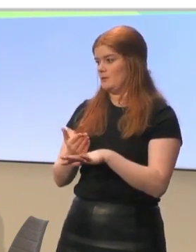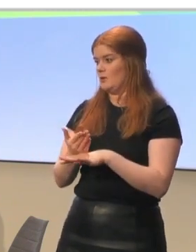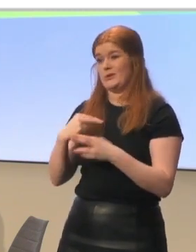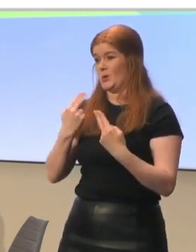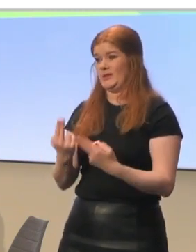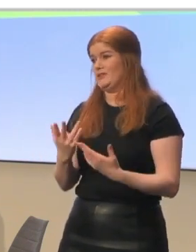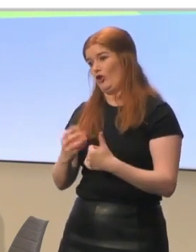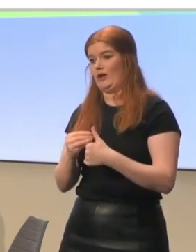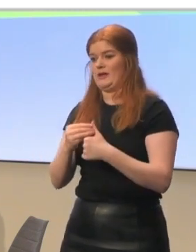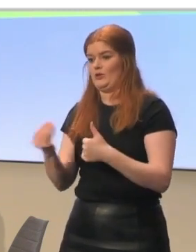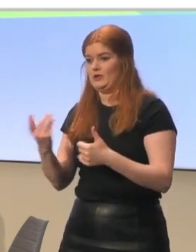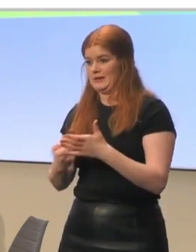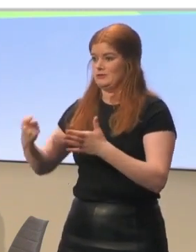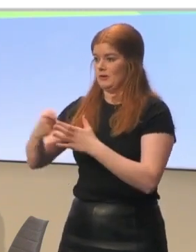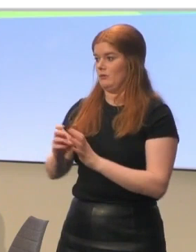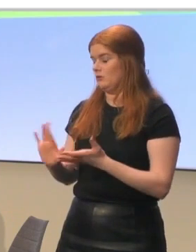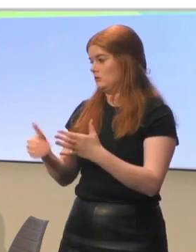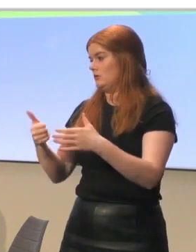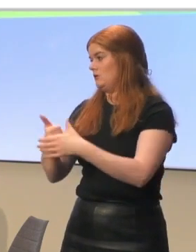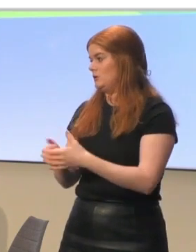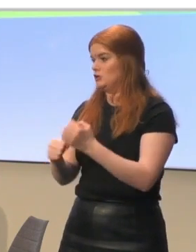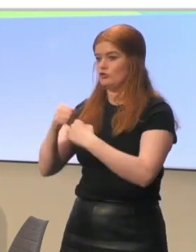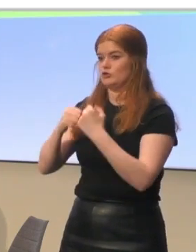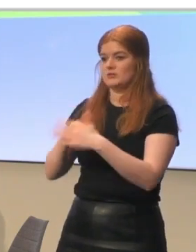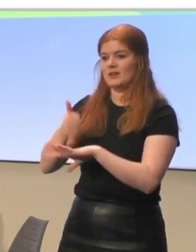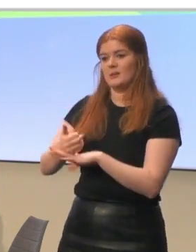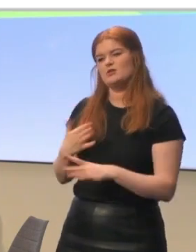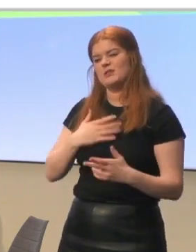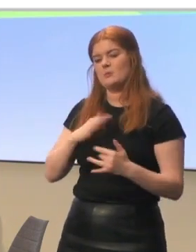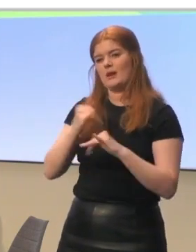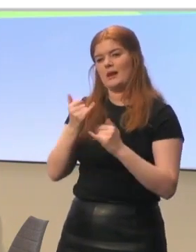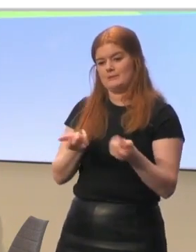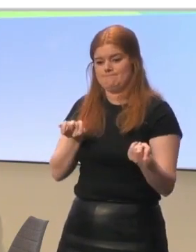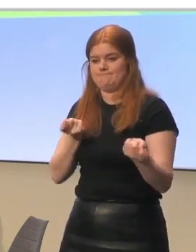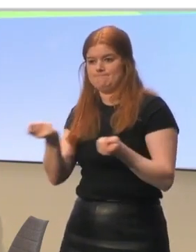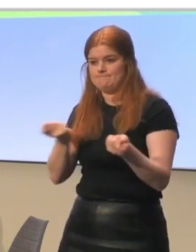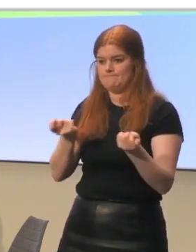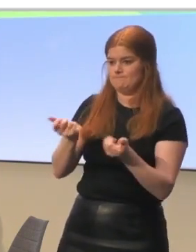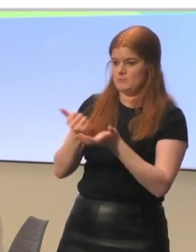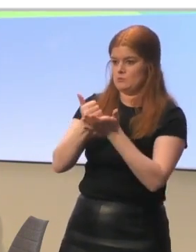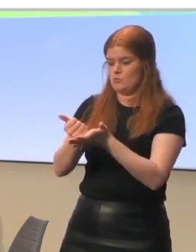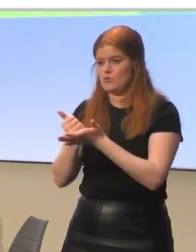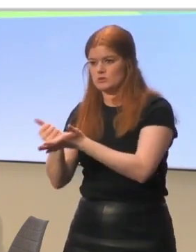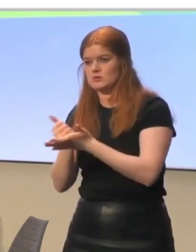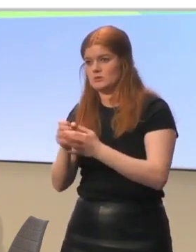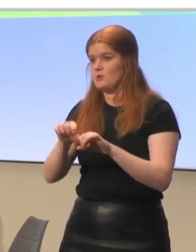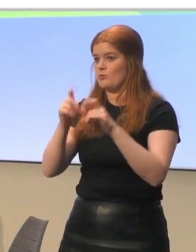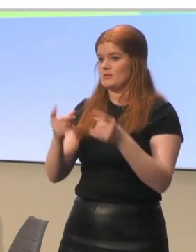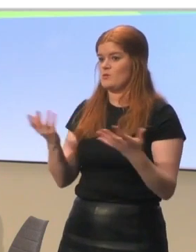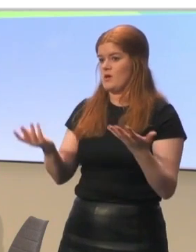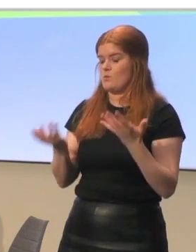is another, if you like, structure in place. So it's actually, it's there to support. And it's broken down